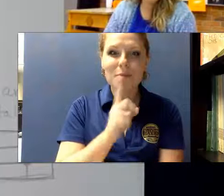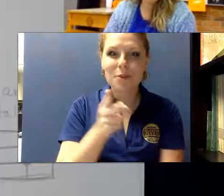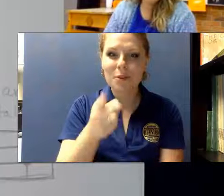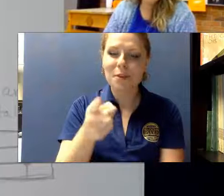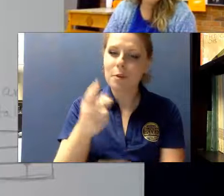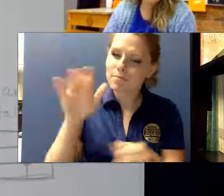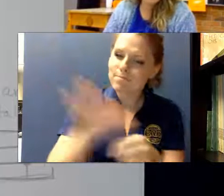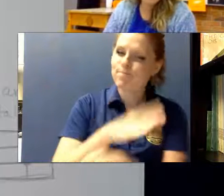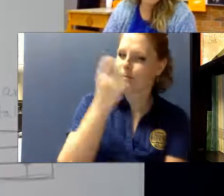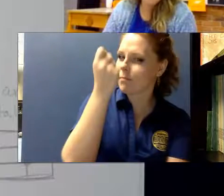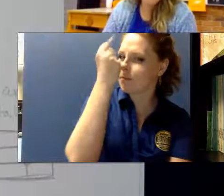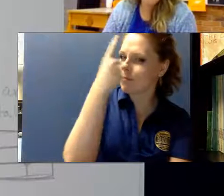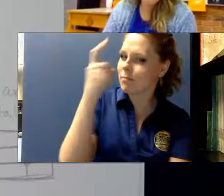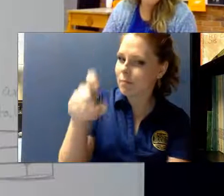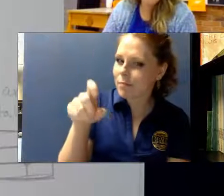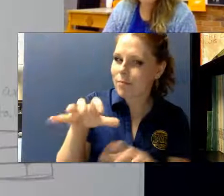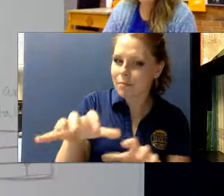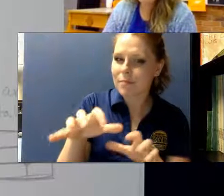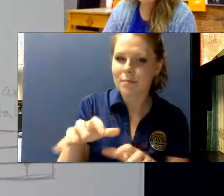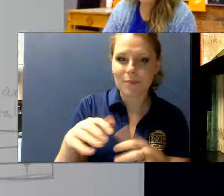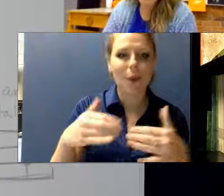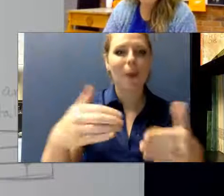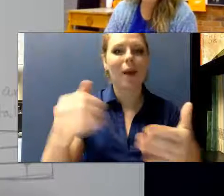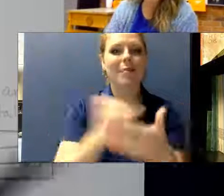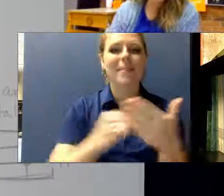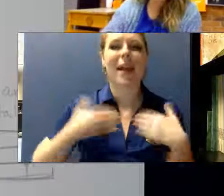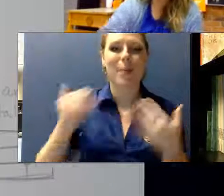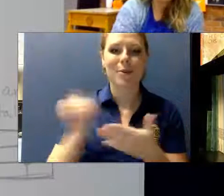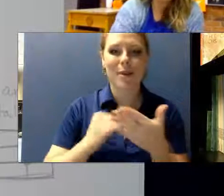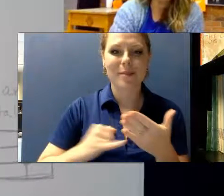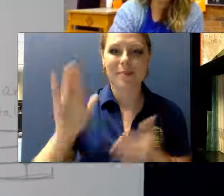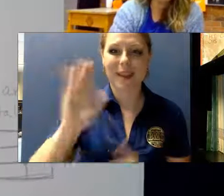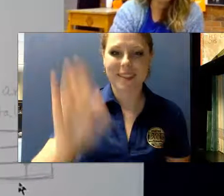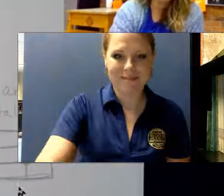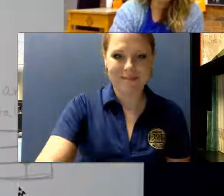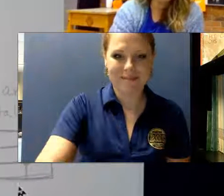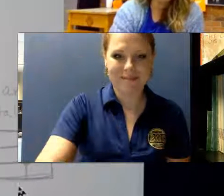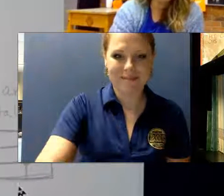completely understanding of the assignment, and then get to drawing. Happy drawing. Bye, guys.